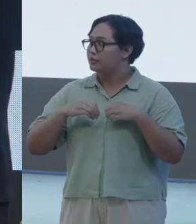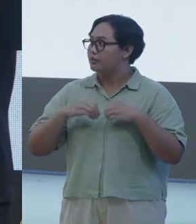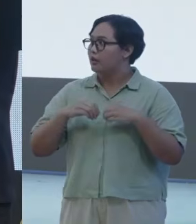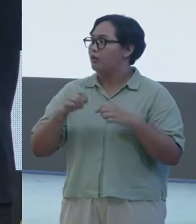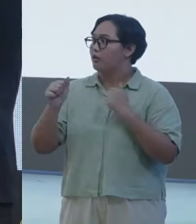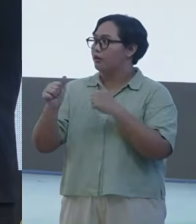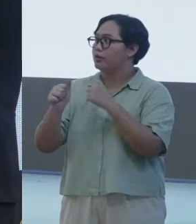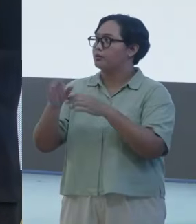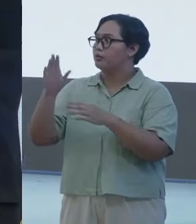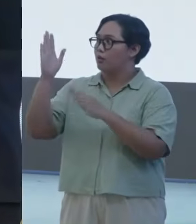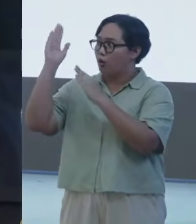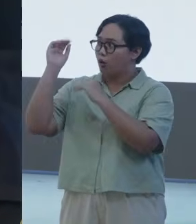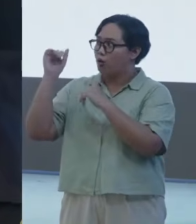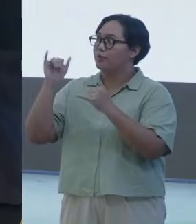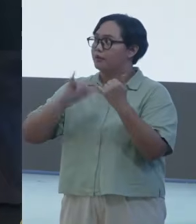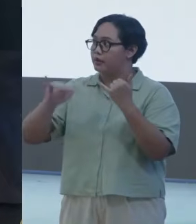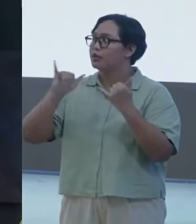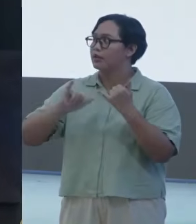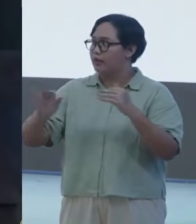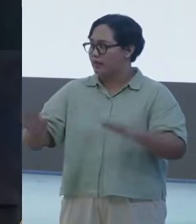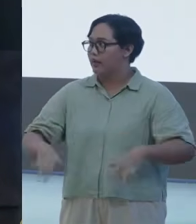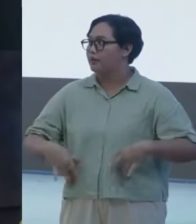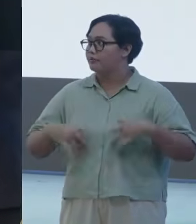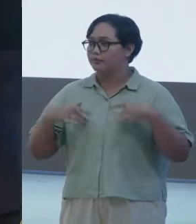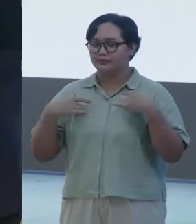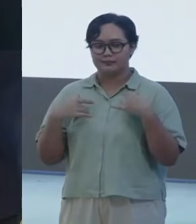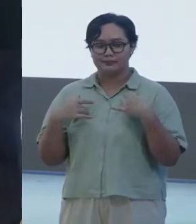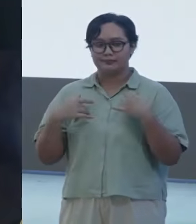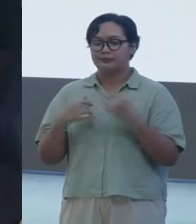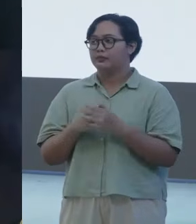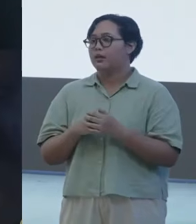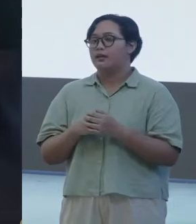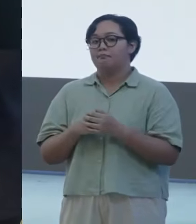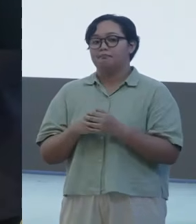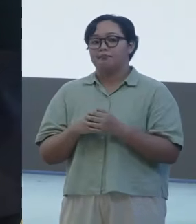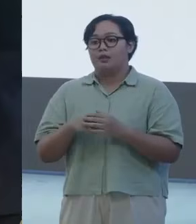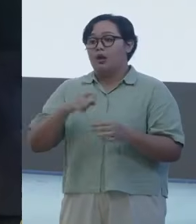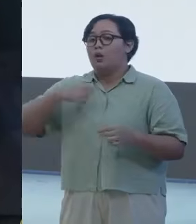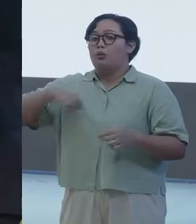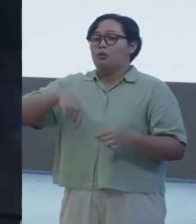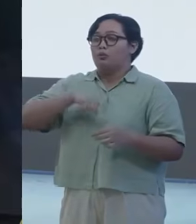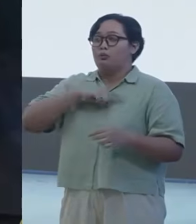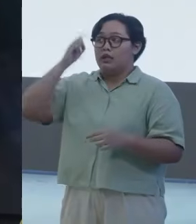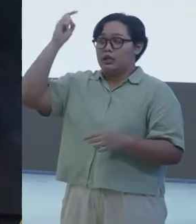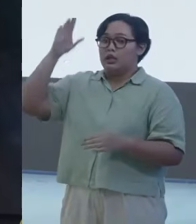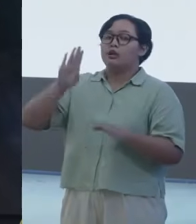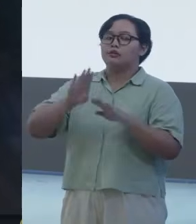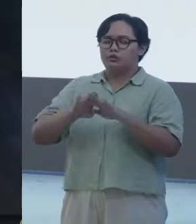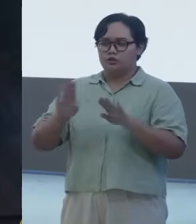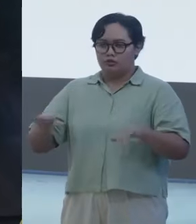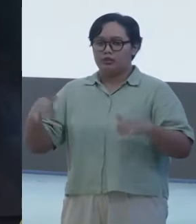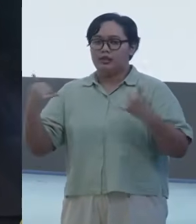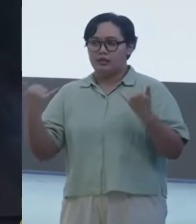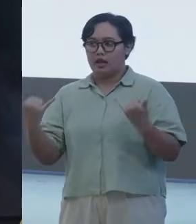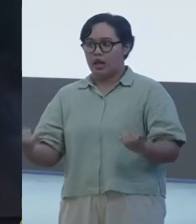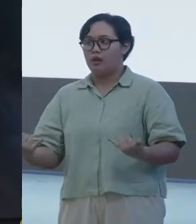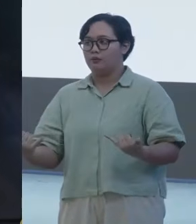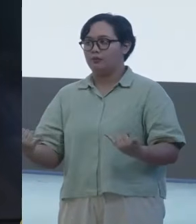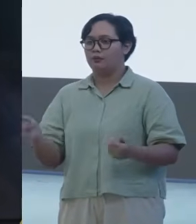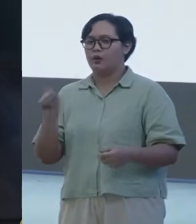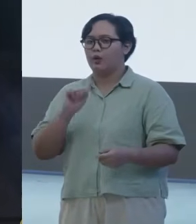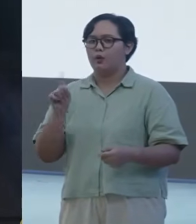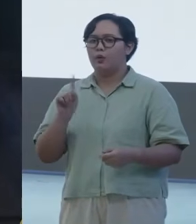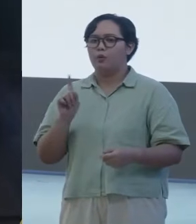1 John chapter 3, verses 2 and 3, Beloved, we are God's children now, and what we will be has not